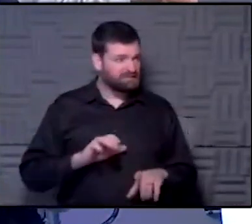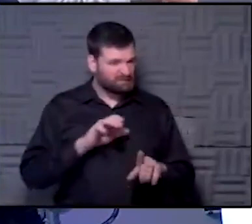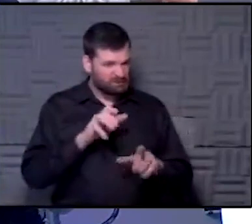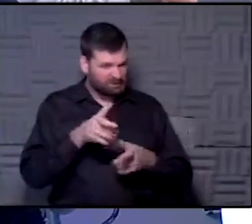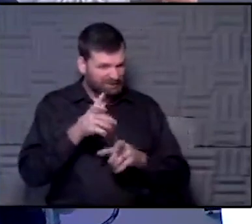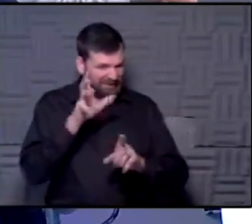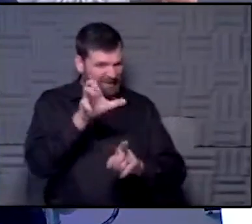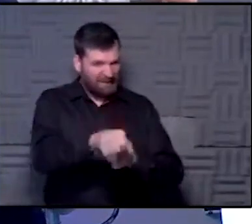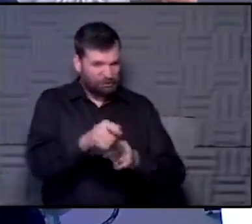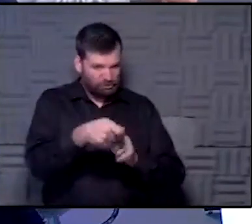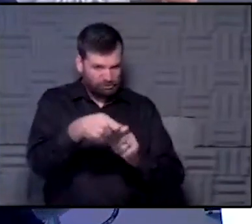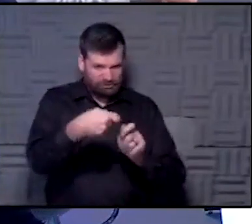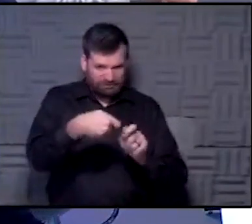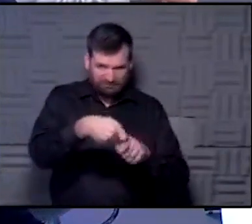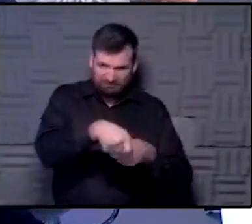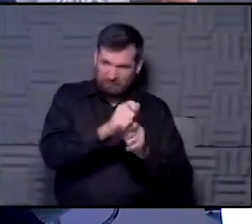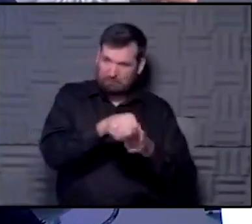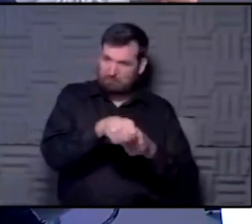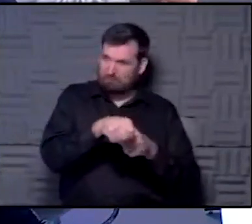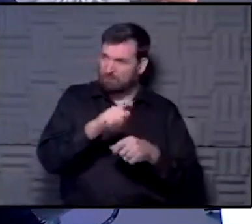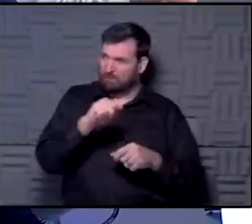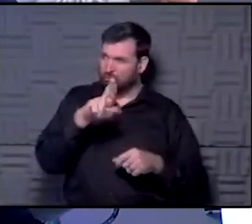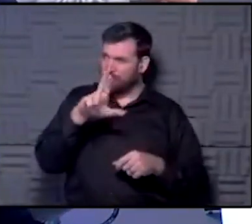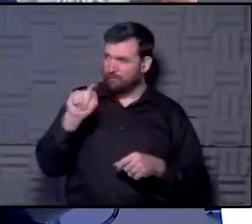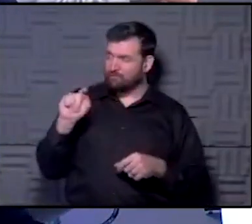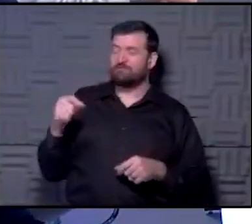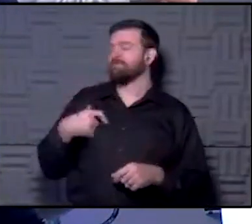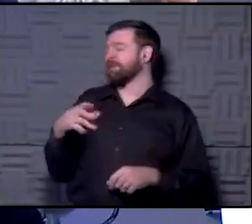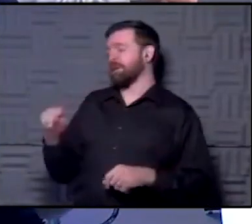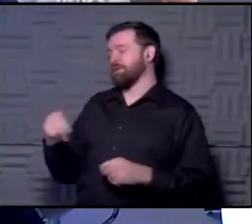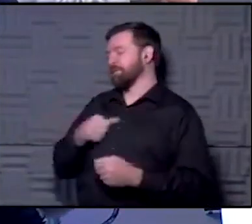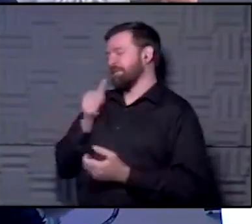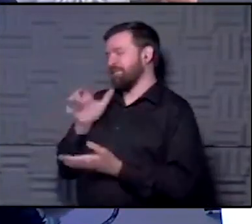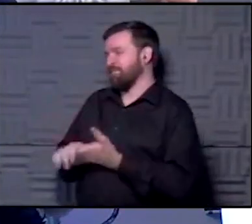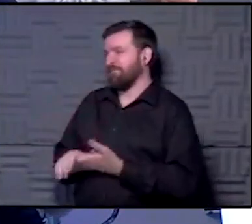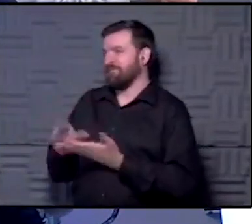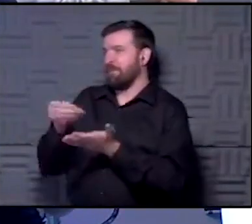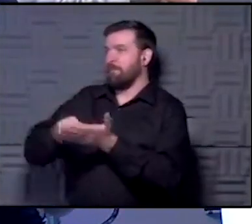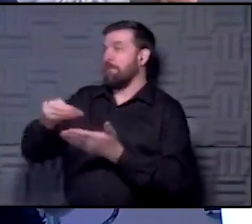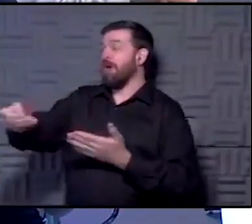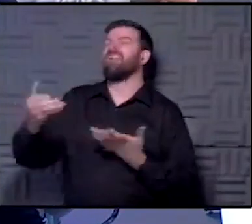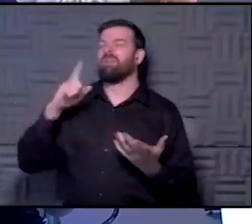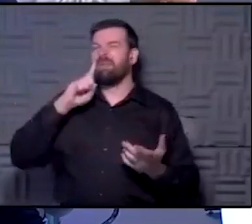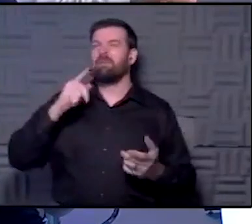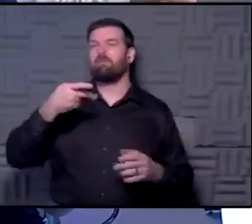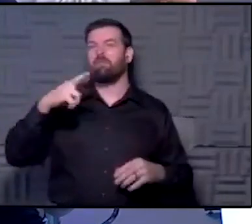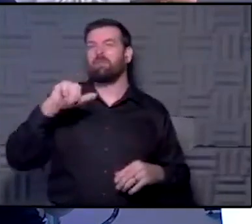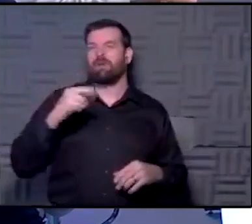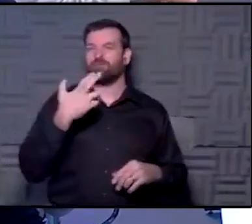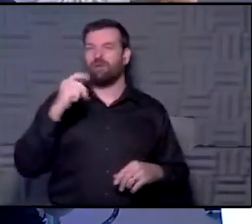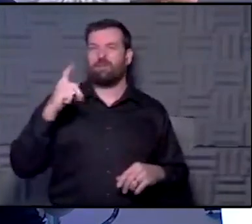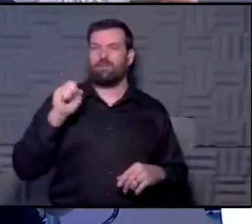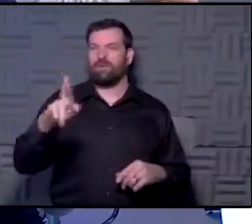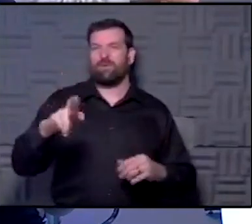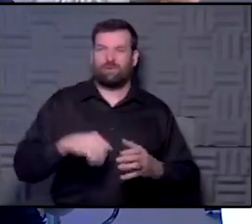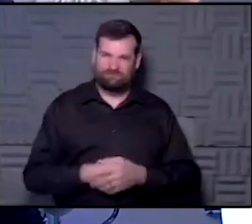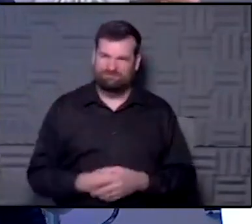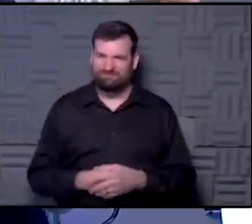trout? I did not catch that one. Well, my wife caught it someplace, probably over at Price Chopper, I think.